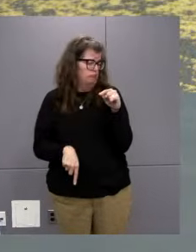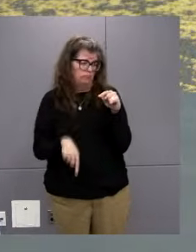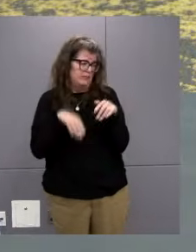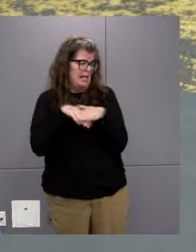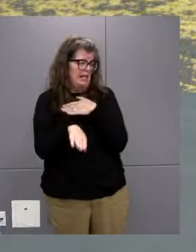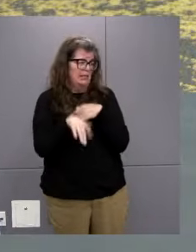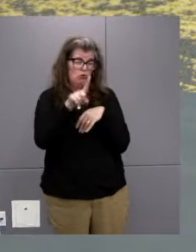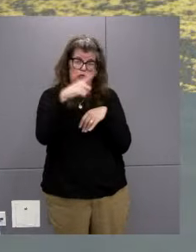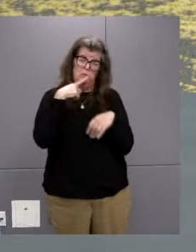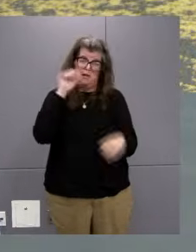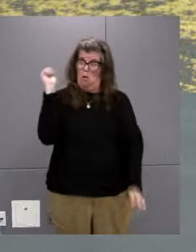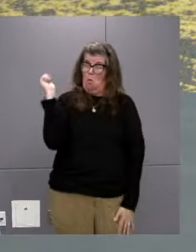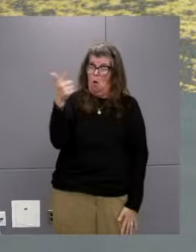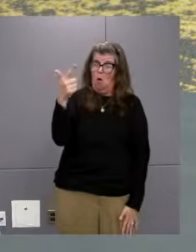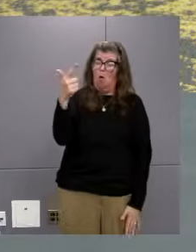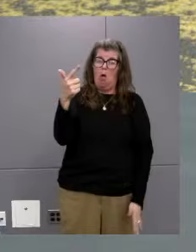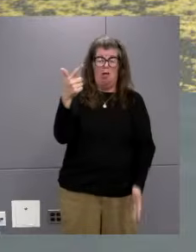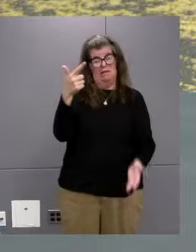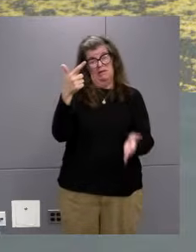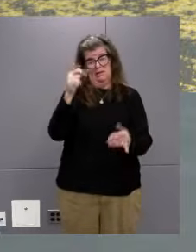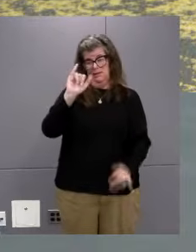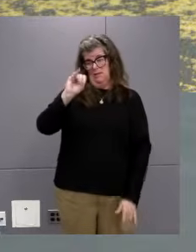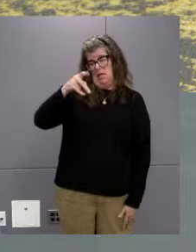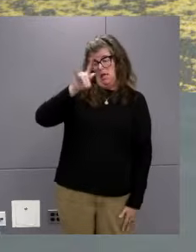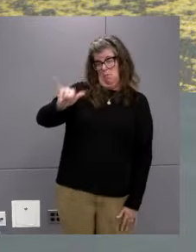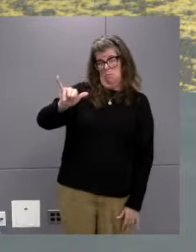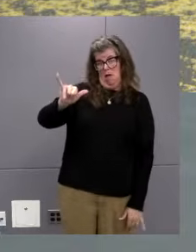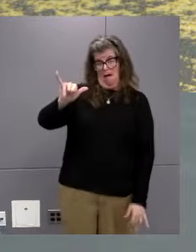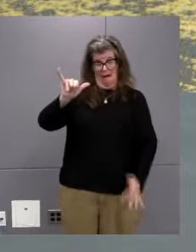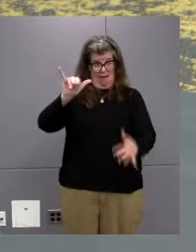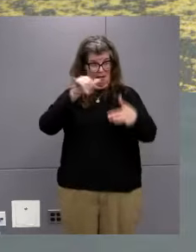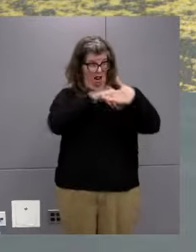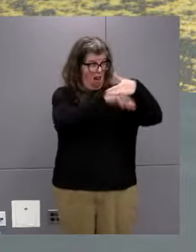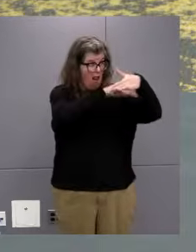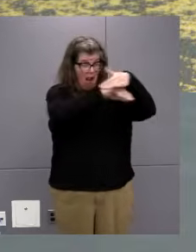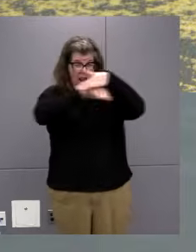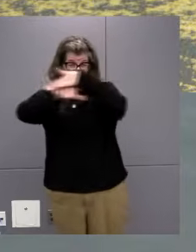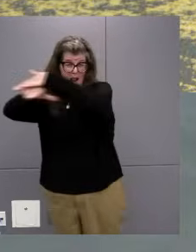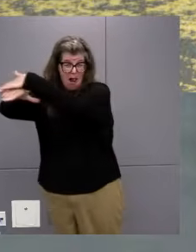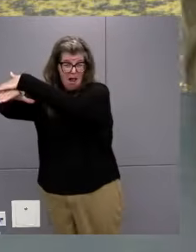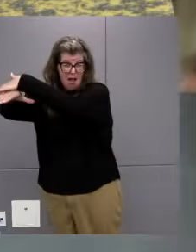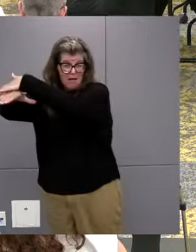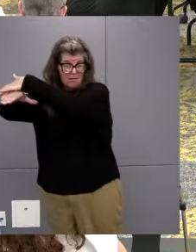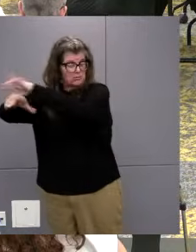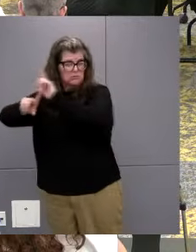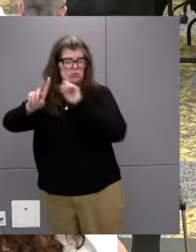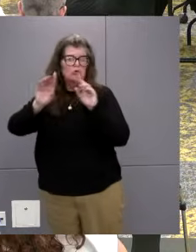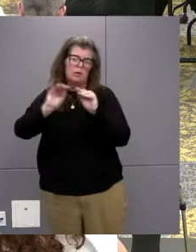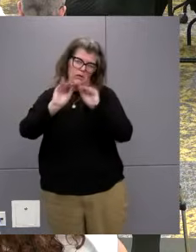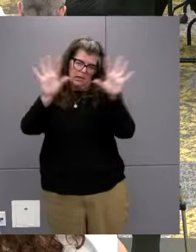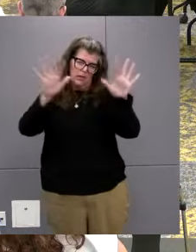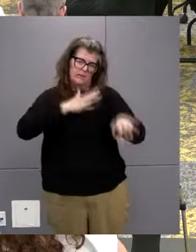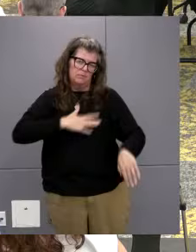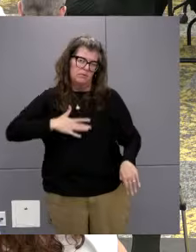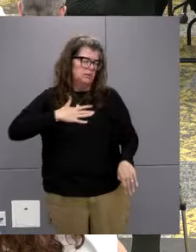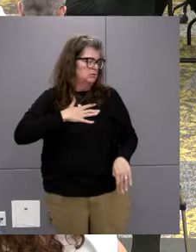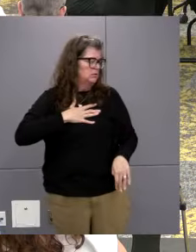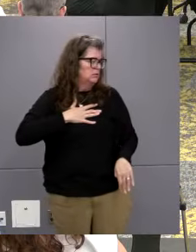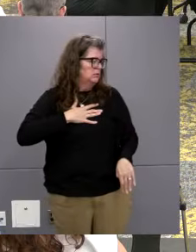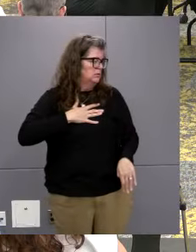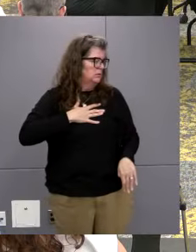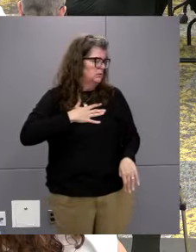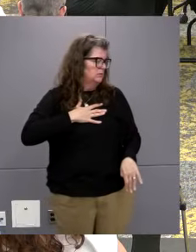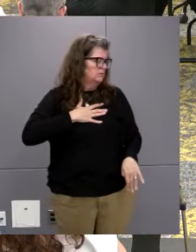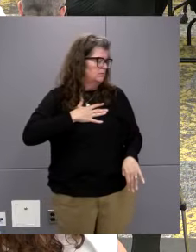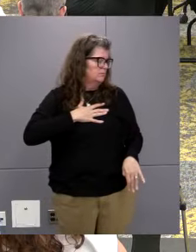you say all campus, that's implying that, and I guess I would just ask that that's clarified. I guess when I Wanna think put an of asterisk all next to it access,